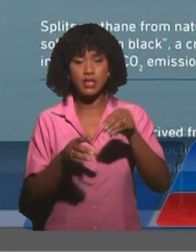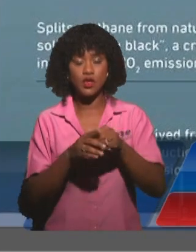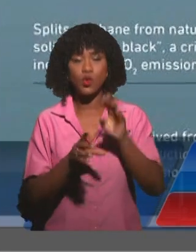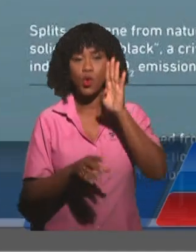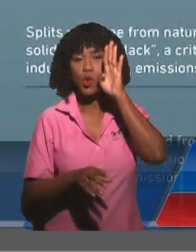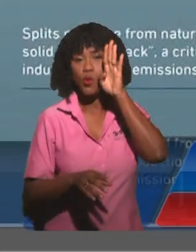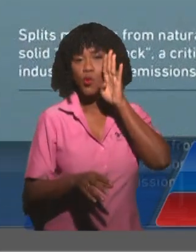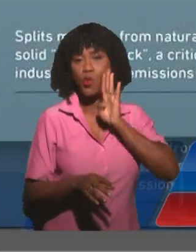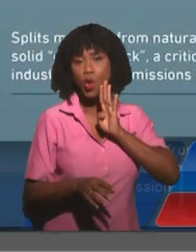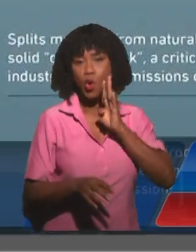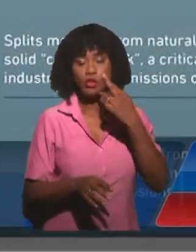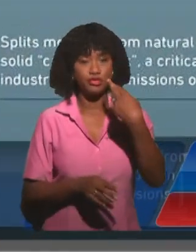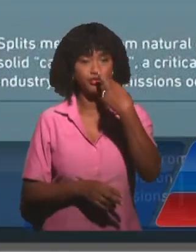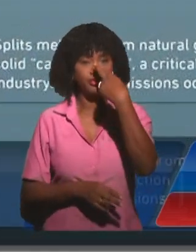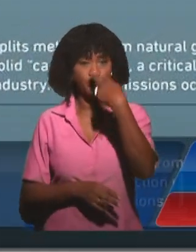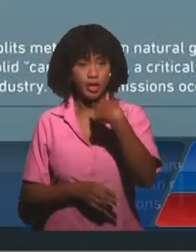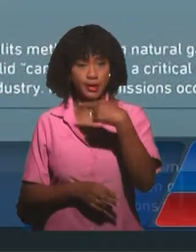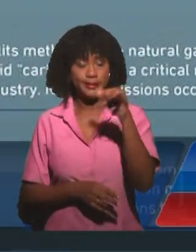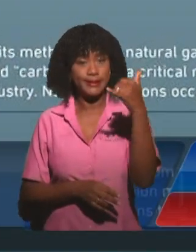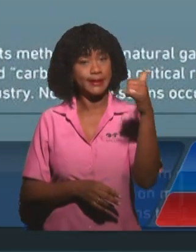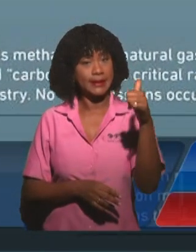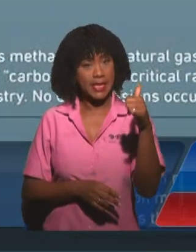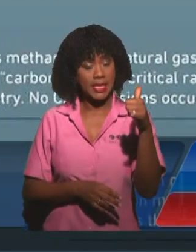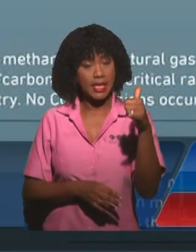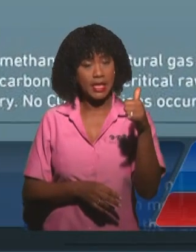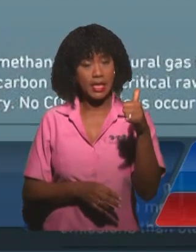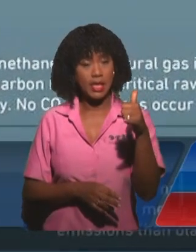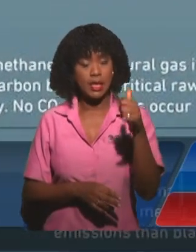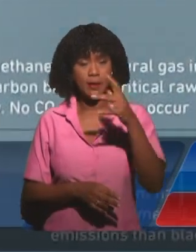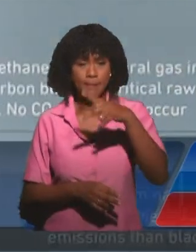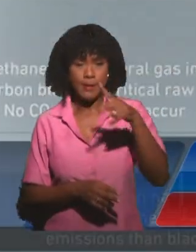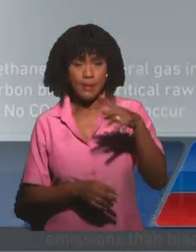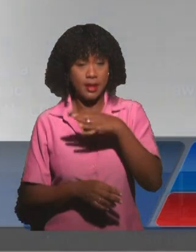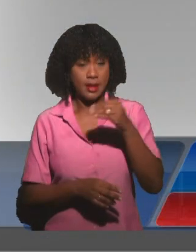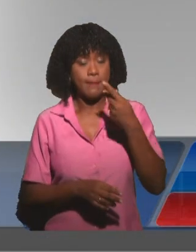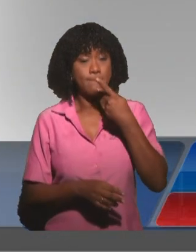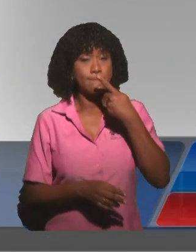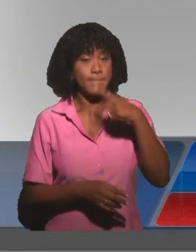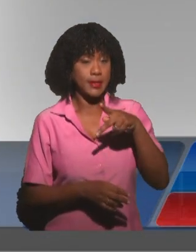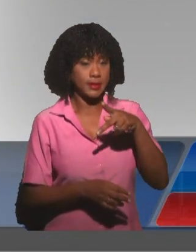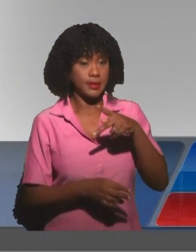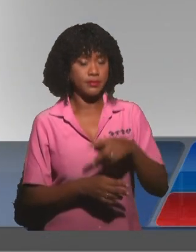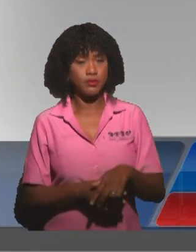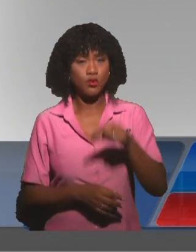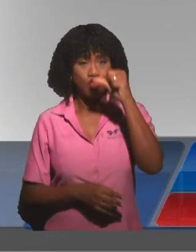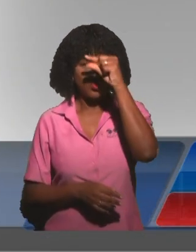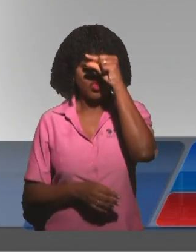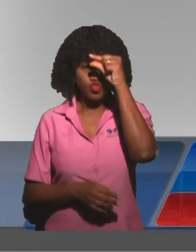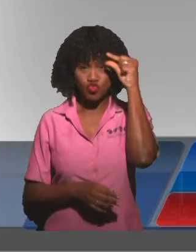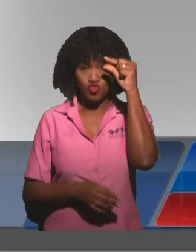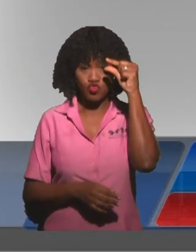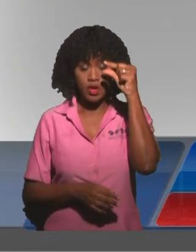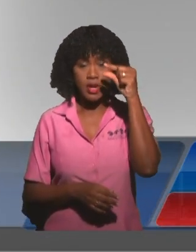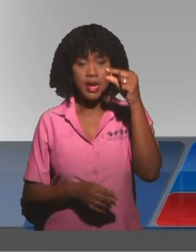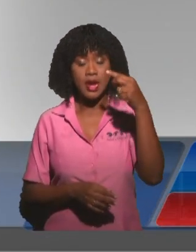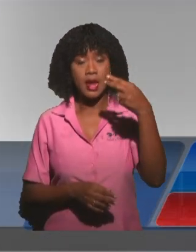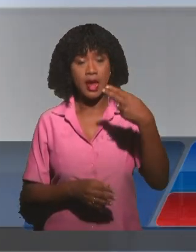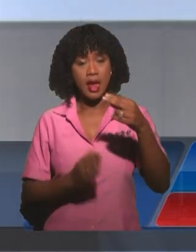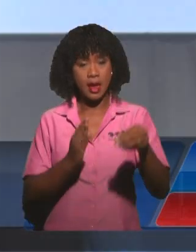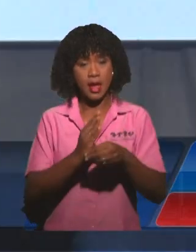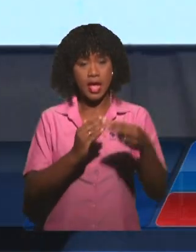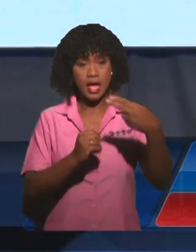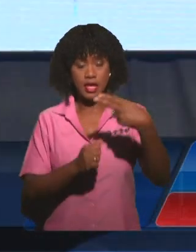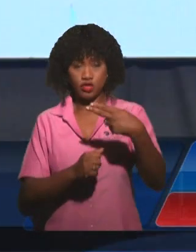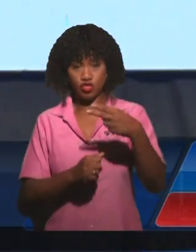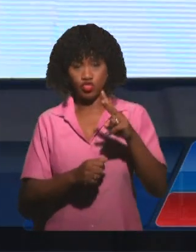brown, red, yellow, turquoise, and pink. Gray hydrogen is the most popular form